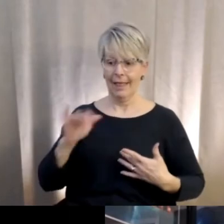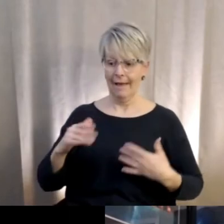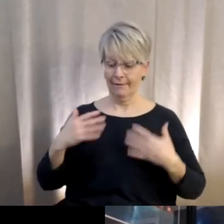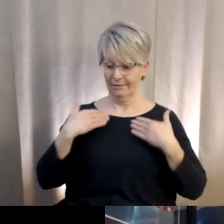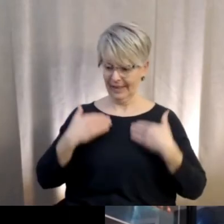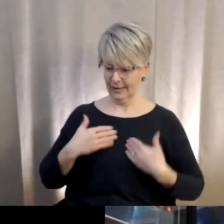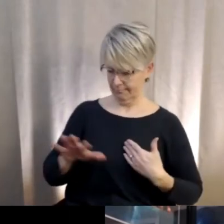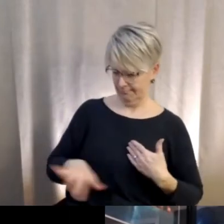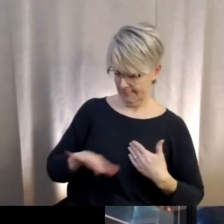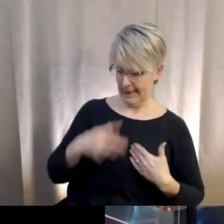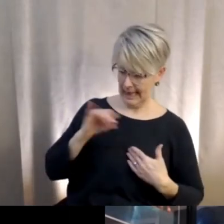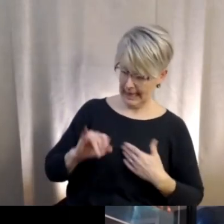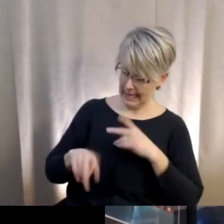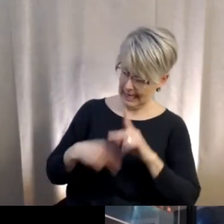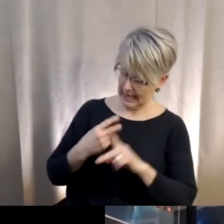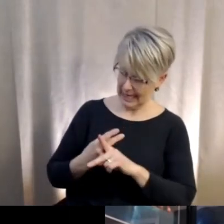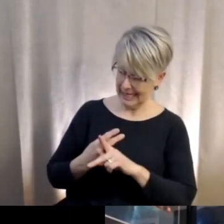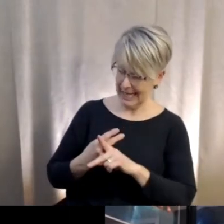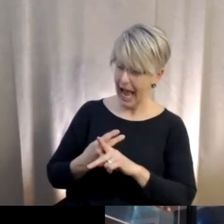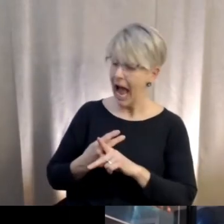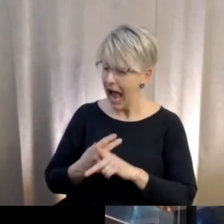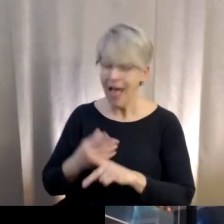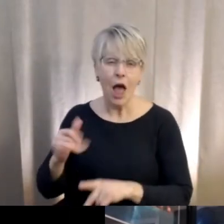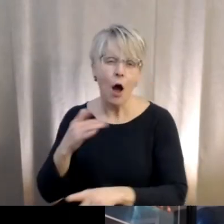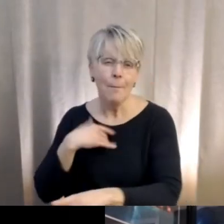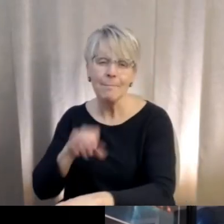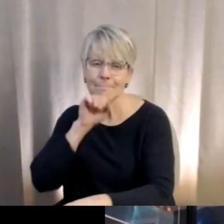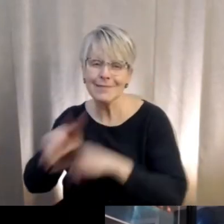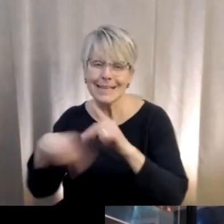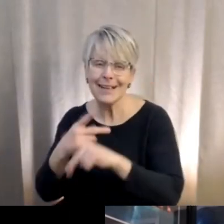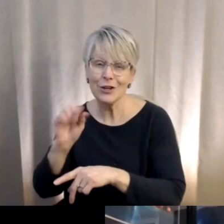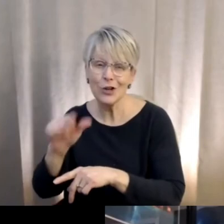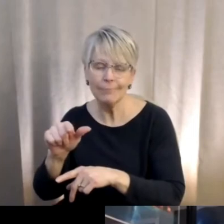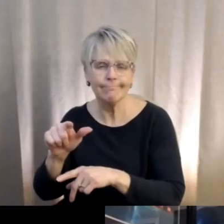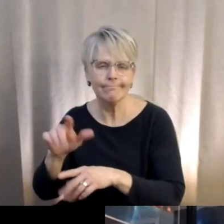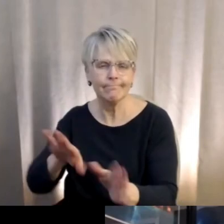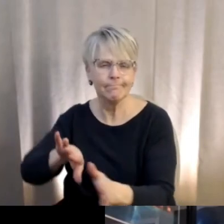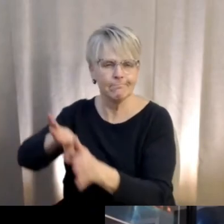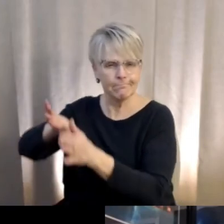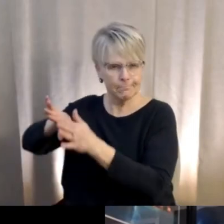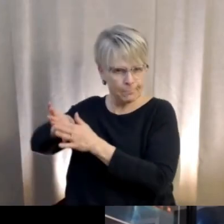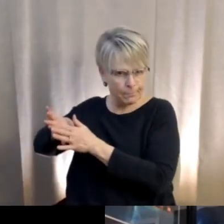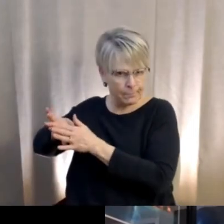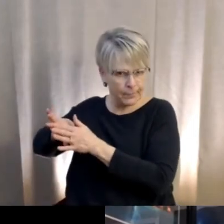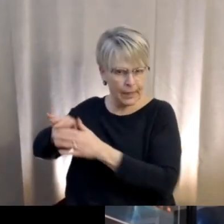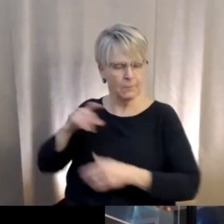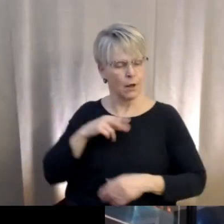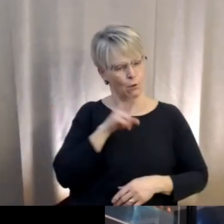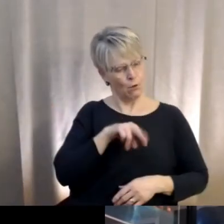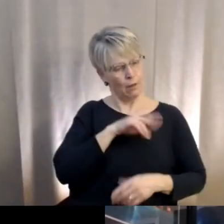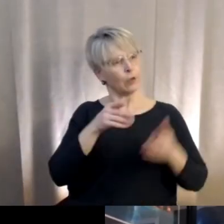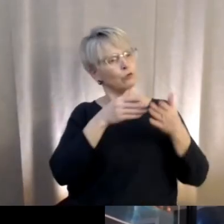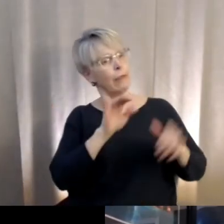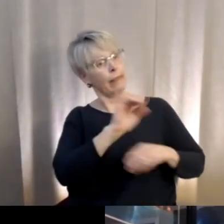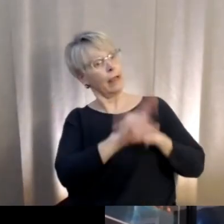would try to take that a little bit out of the equation and be like, this type of dog and the ones I've met, do they have what it takes